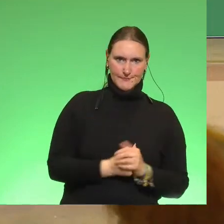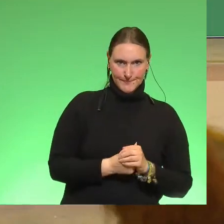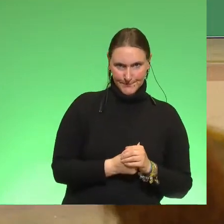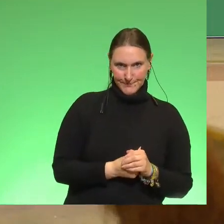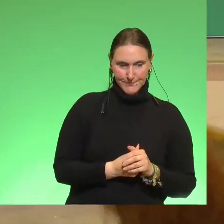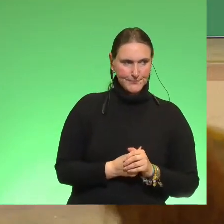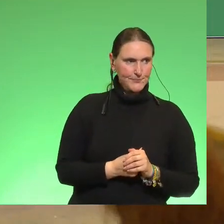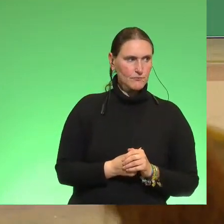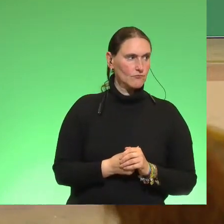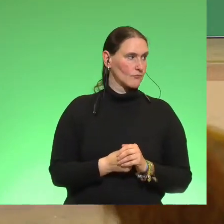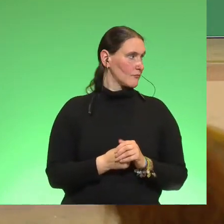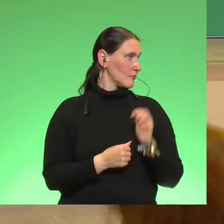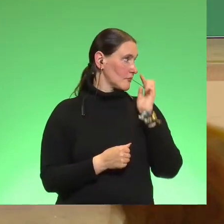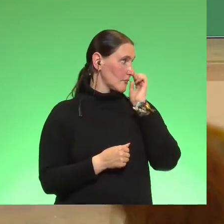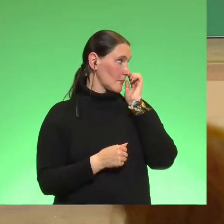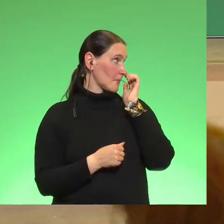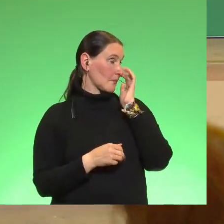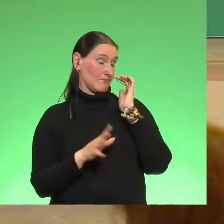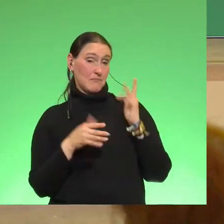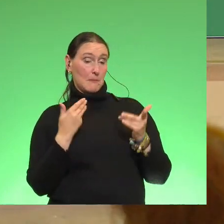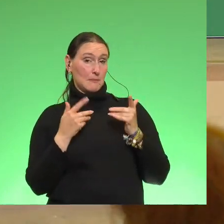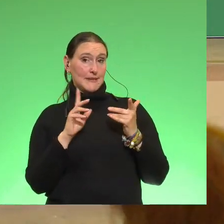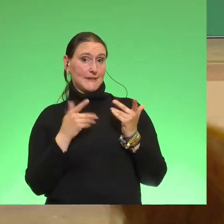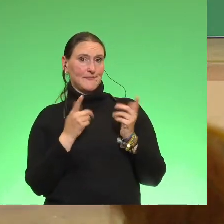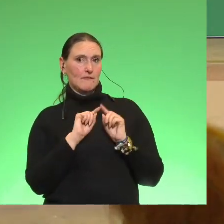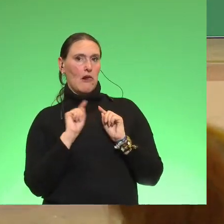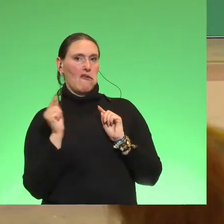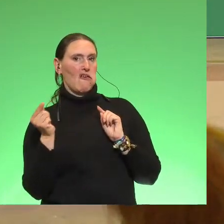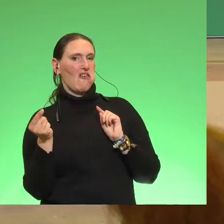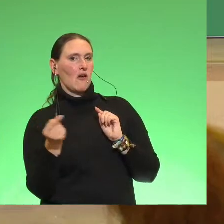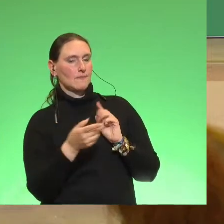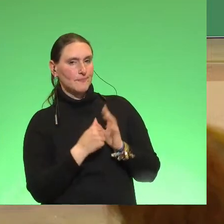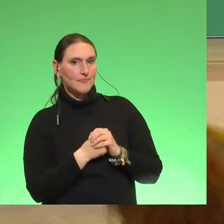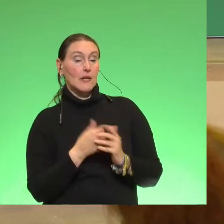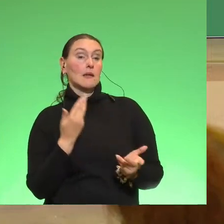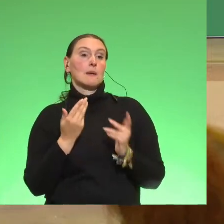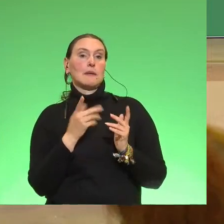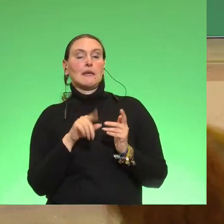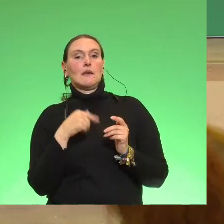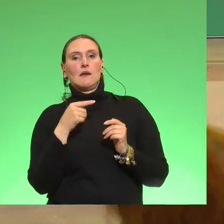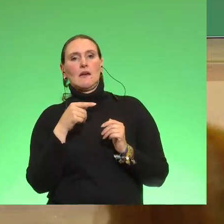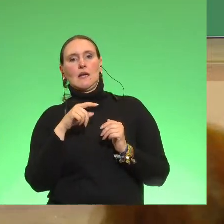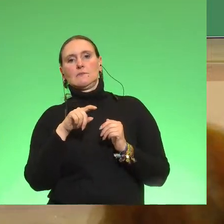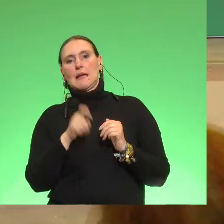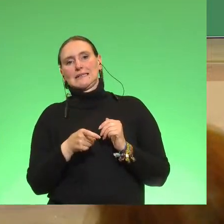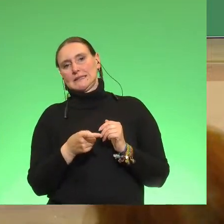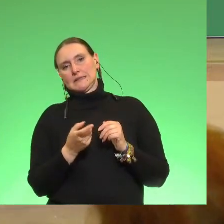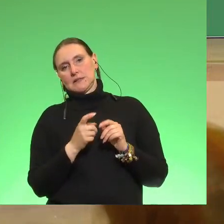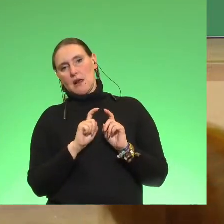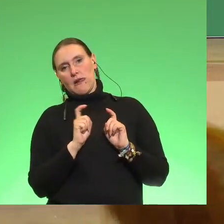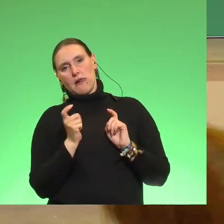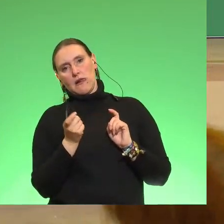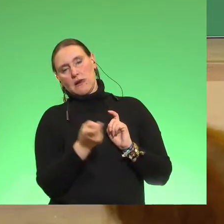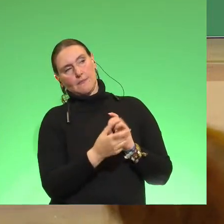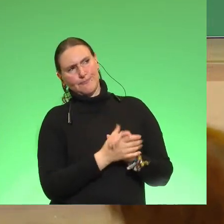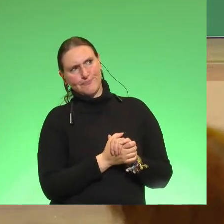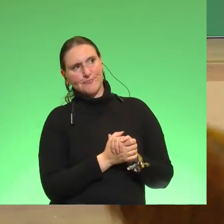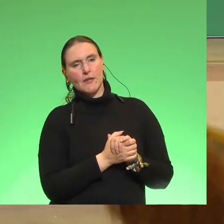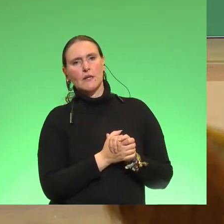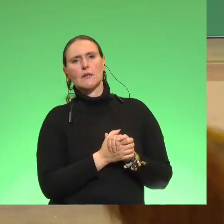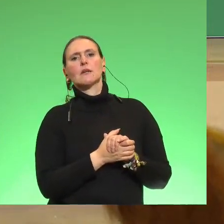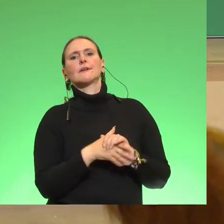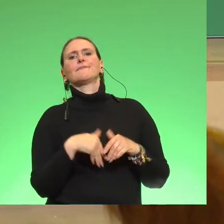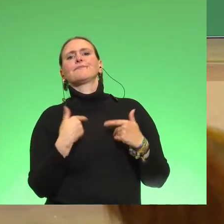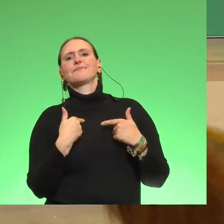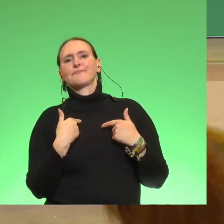Maybe a detour also, I don't know. Maybe I can answer through a detour. It's like, in a very classical notion of